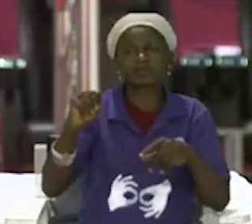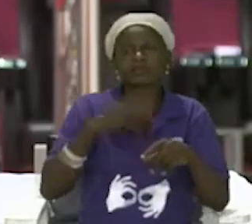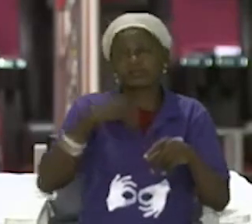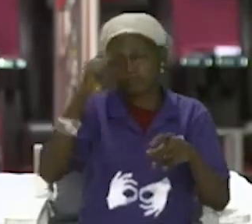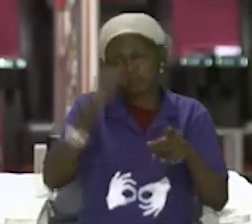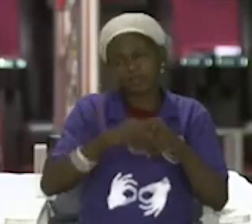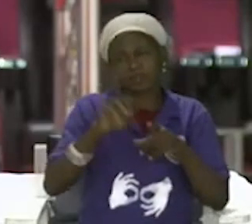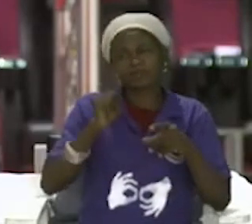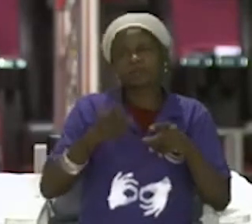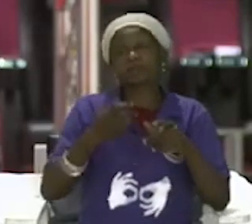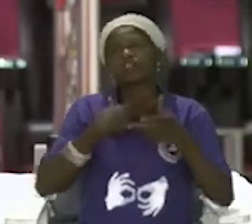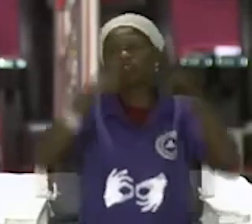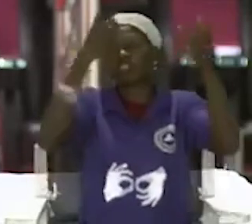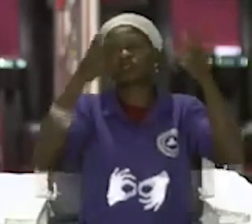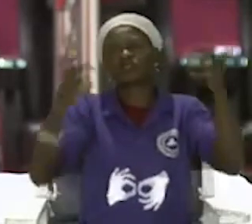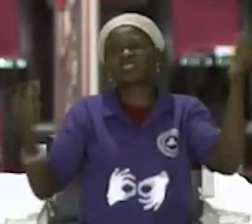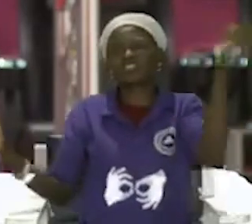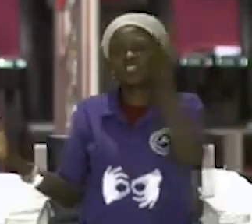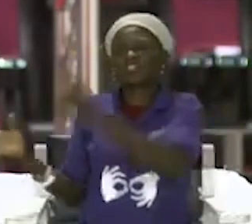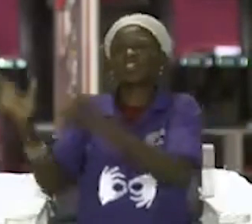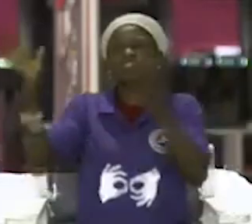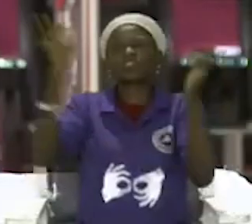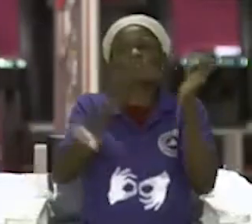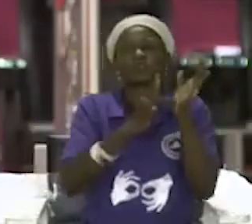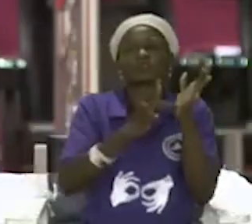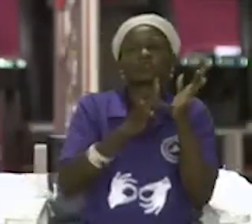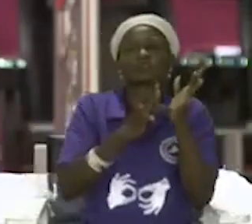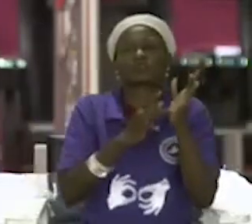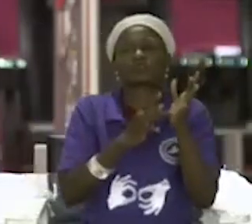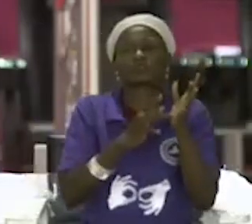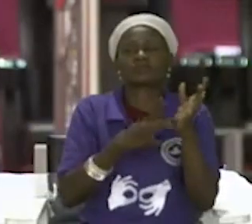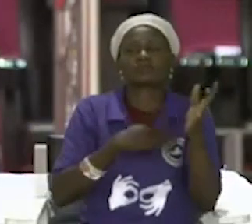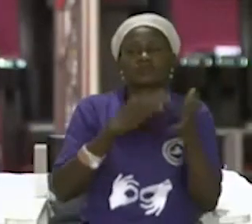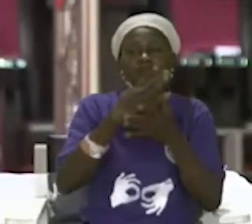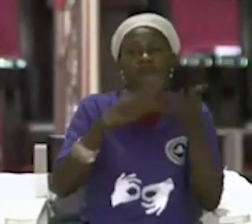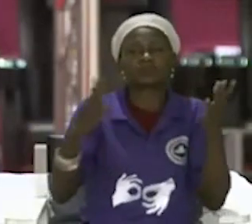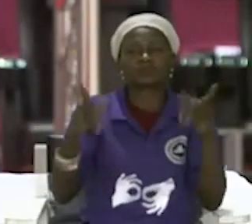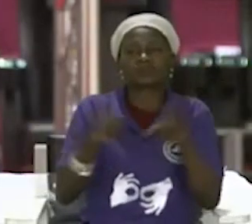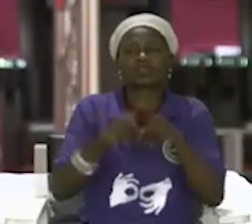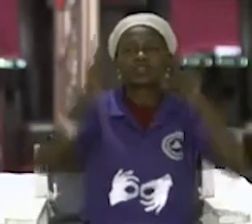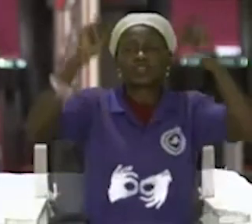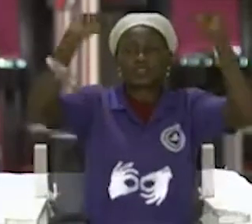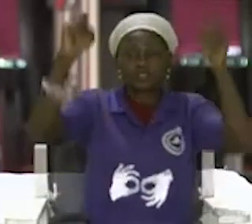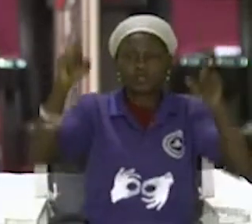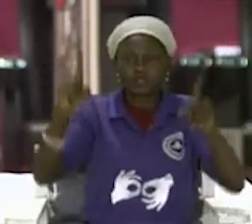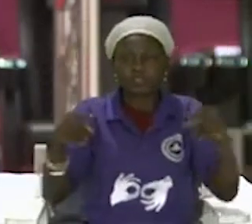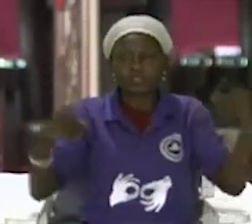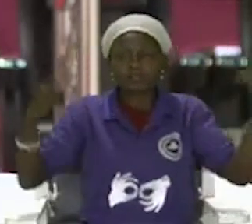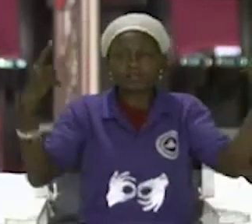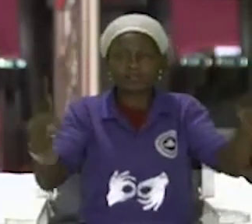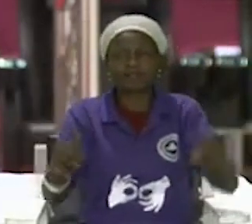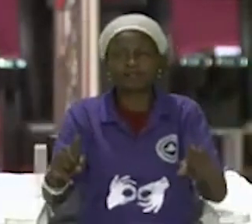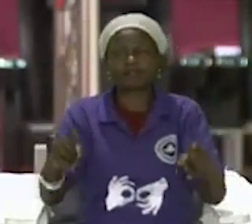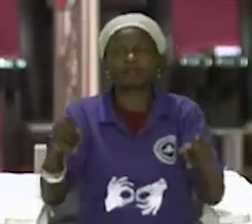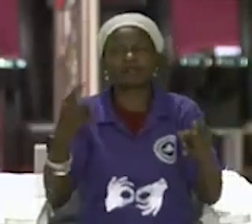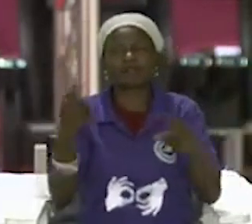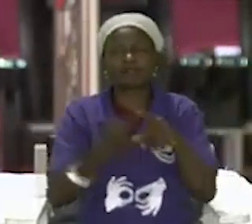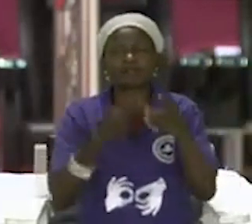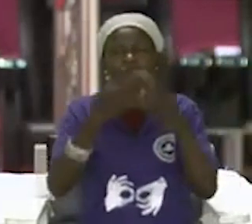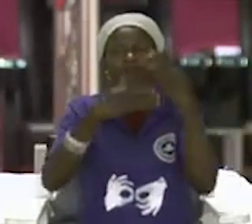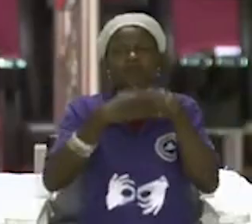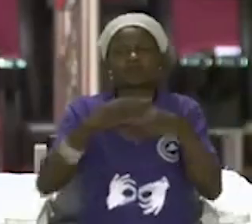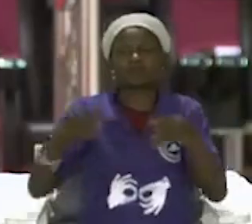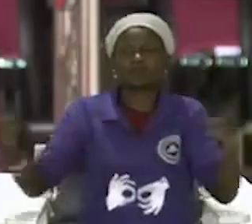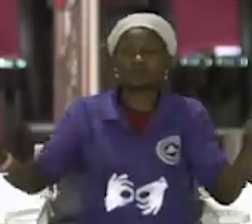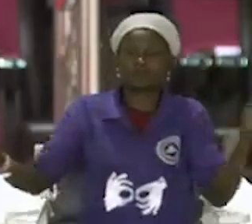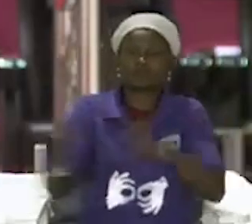Sam shouted, "Jesus!" And something like a thunderbolt from heaven hit that dog, and the